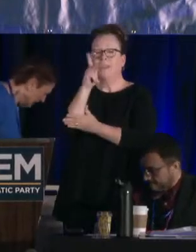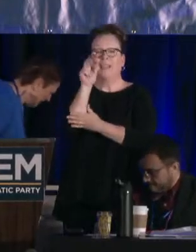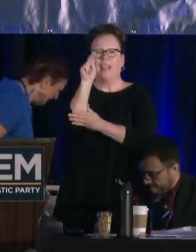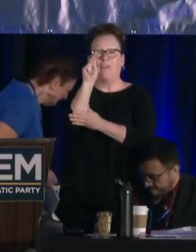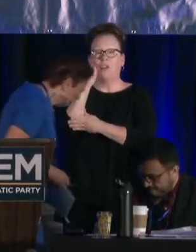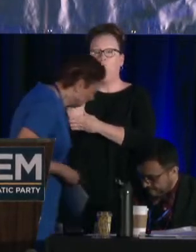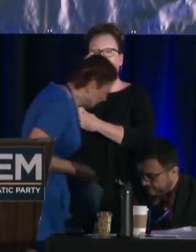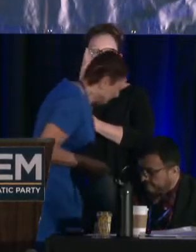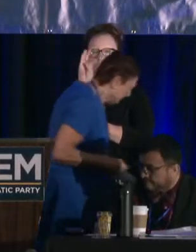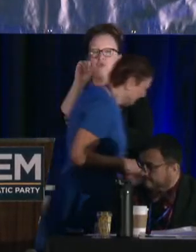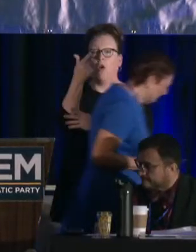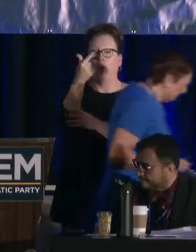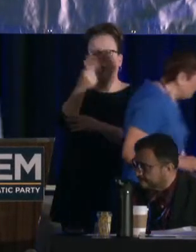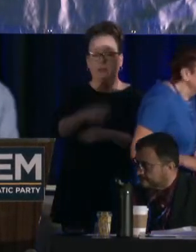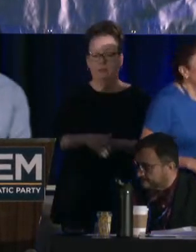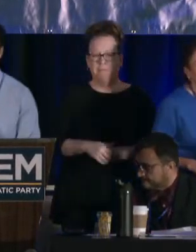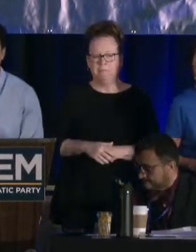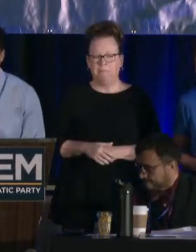Armstrong.